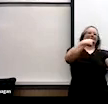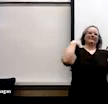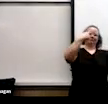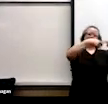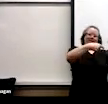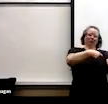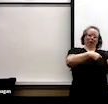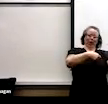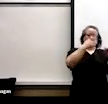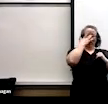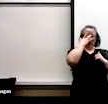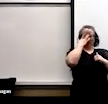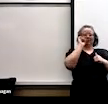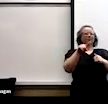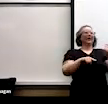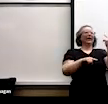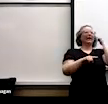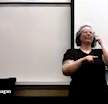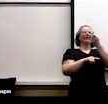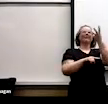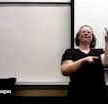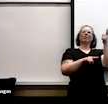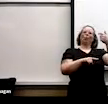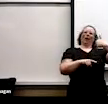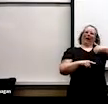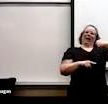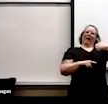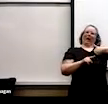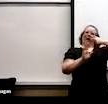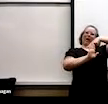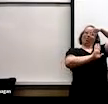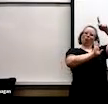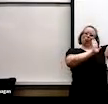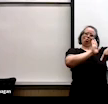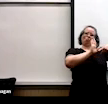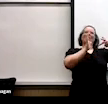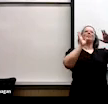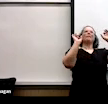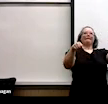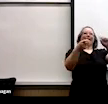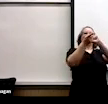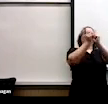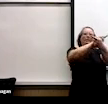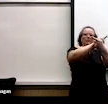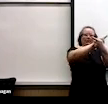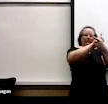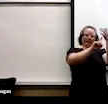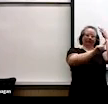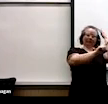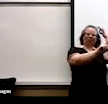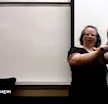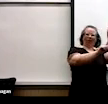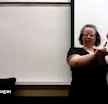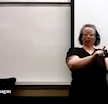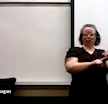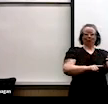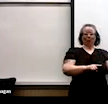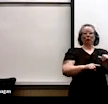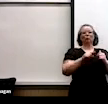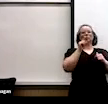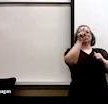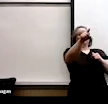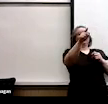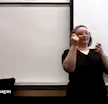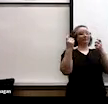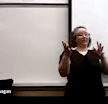probably, and if Huge these other guys issue, yeah. aren't available in Arabic or Mandarin or whatever language, it's really tricky. I think there's a push for that. So